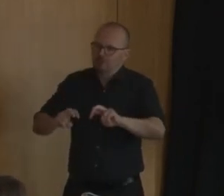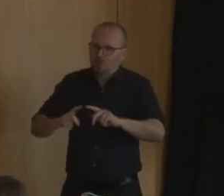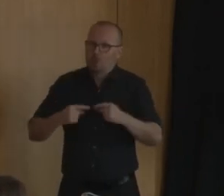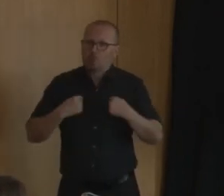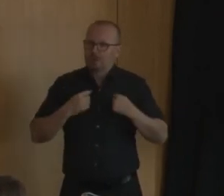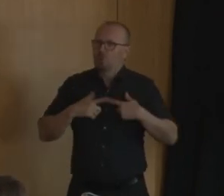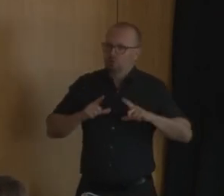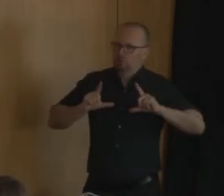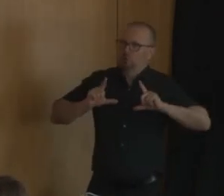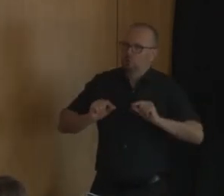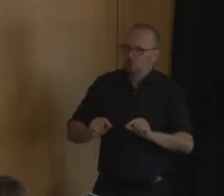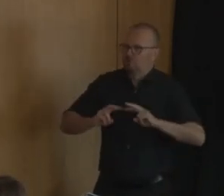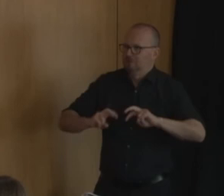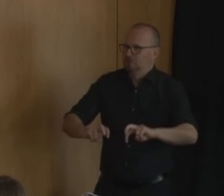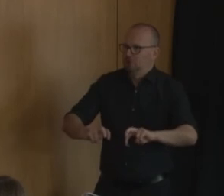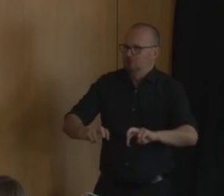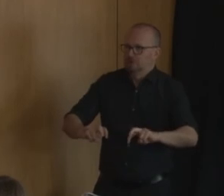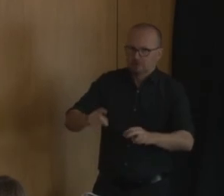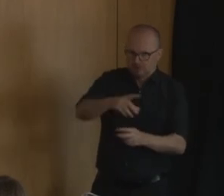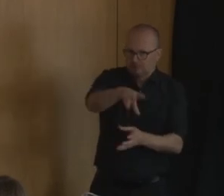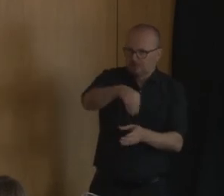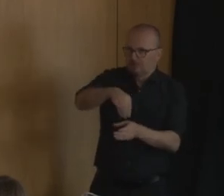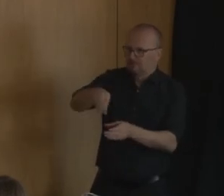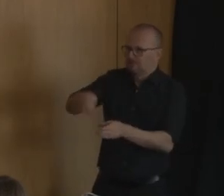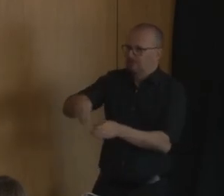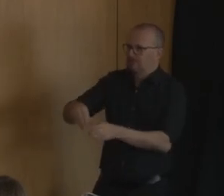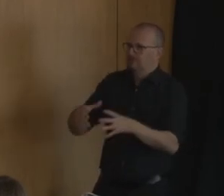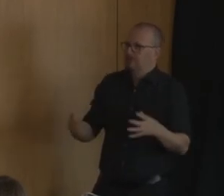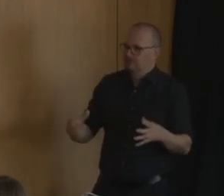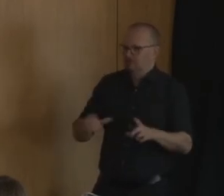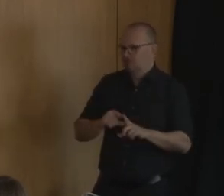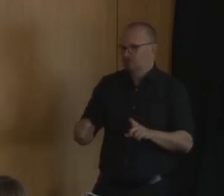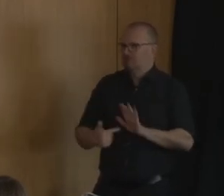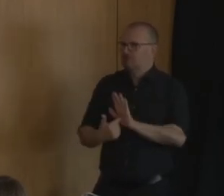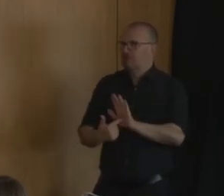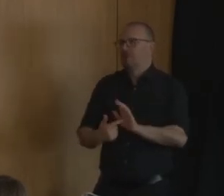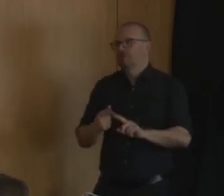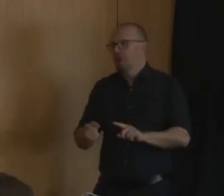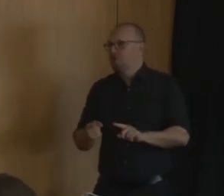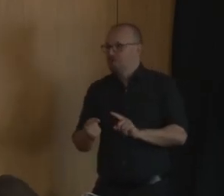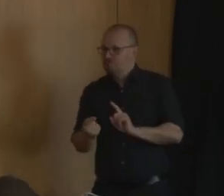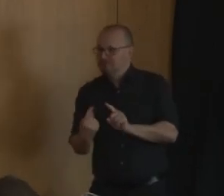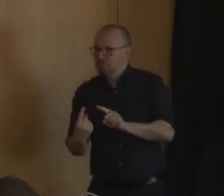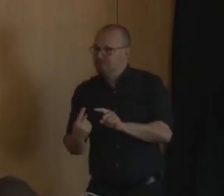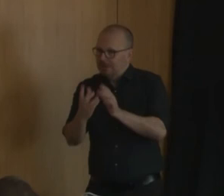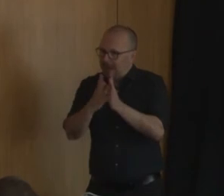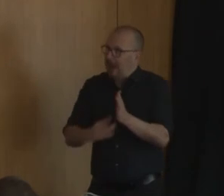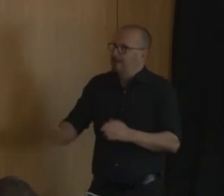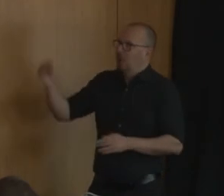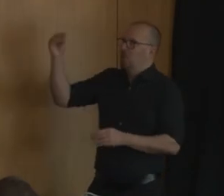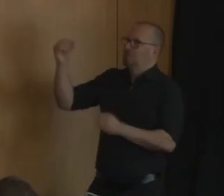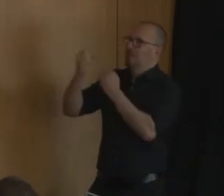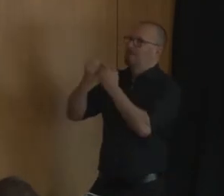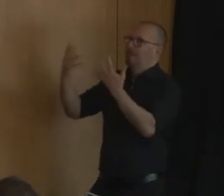really an experiment, and we chose to create this digitally to support that research. We can upload those responses to a public database and track and